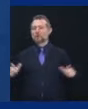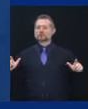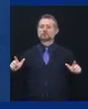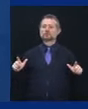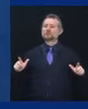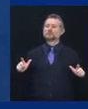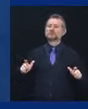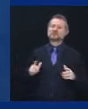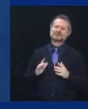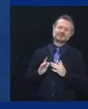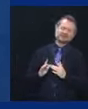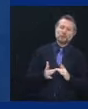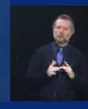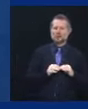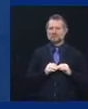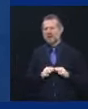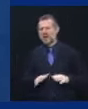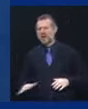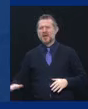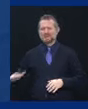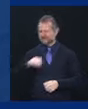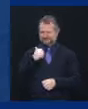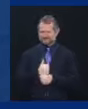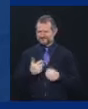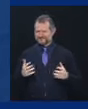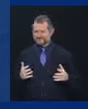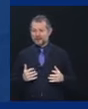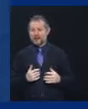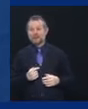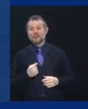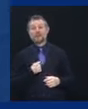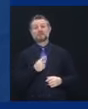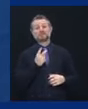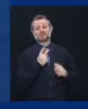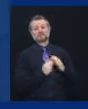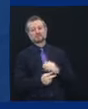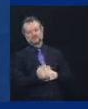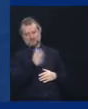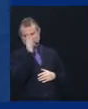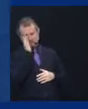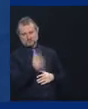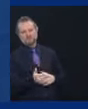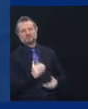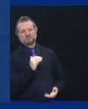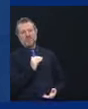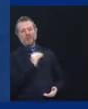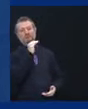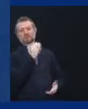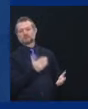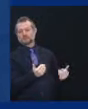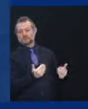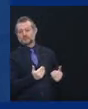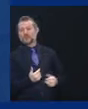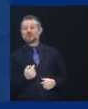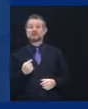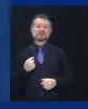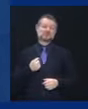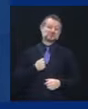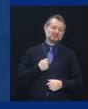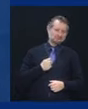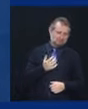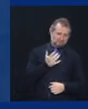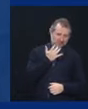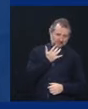we're anticipating more supply. I'd rather have be in the situation where we have more